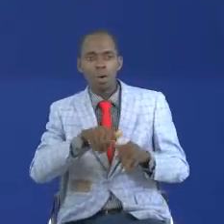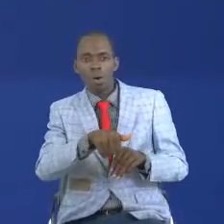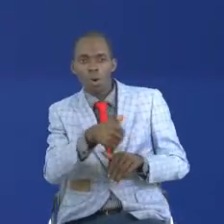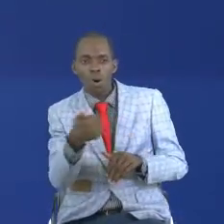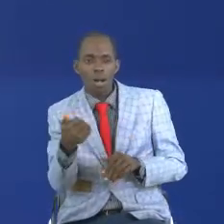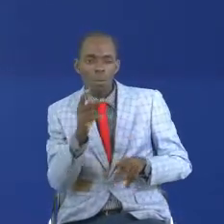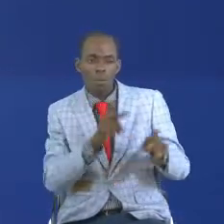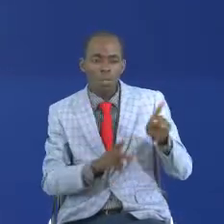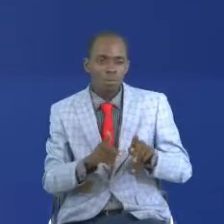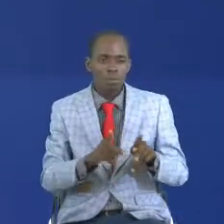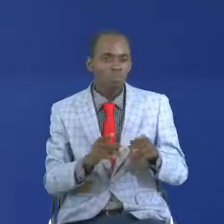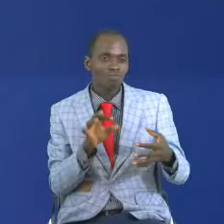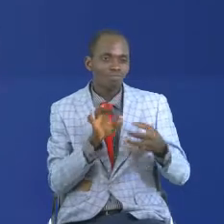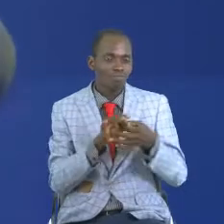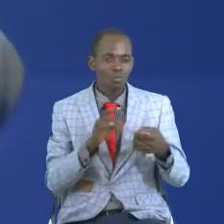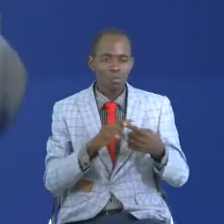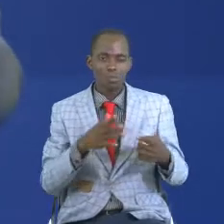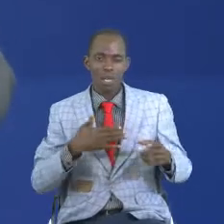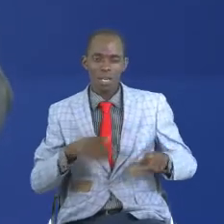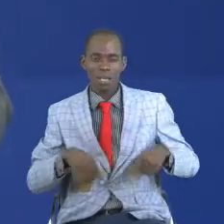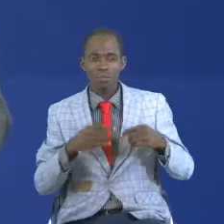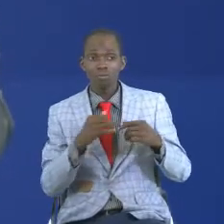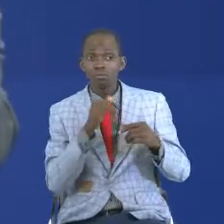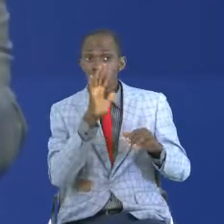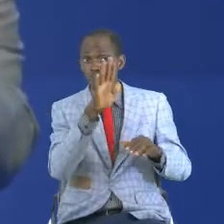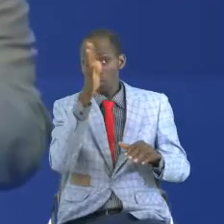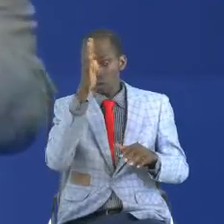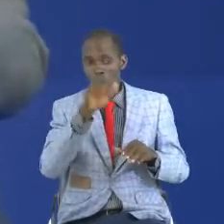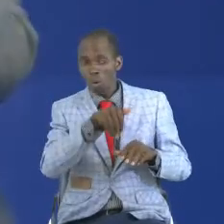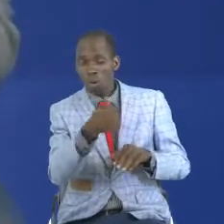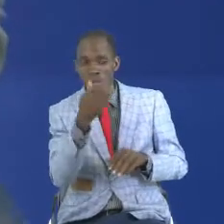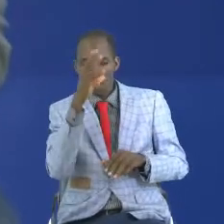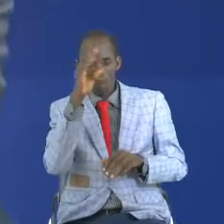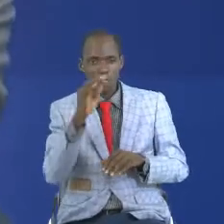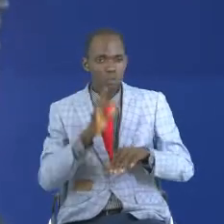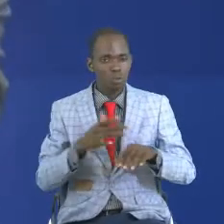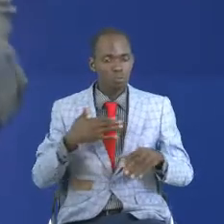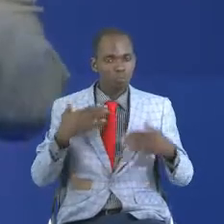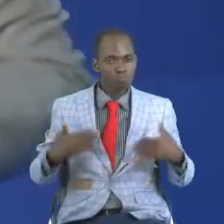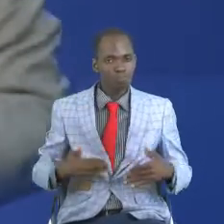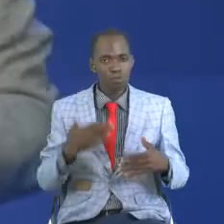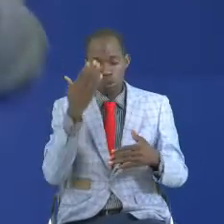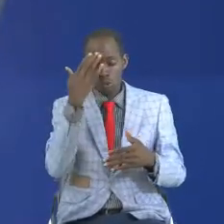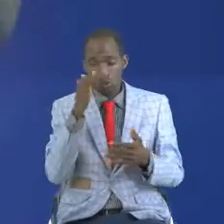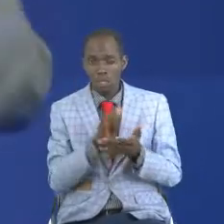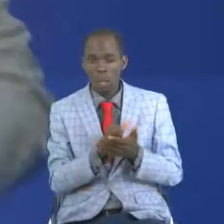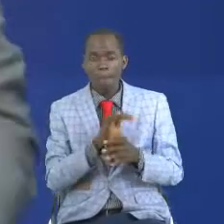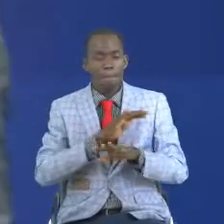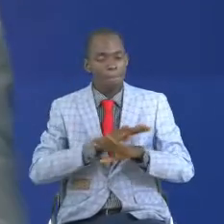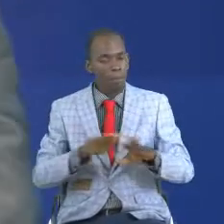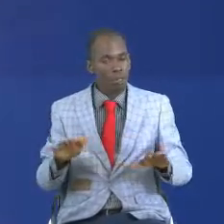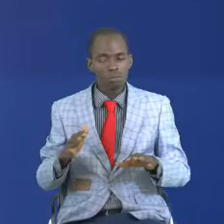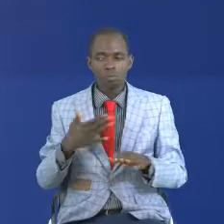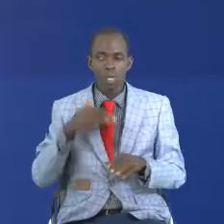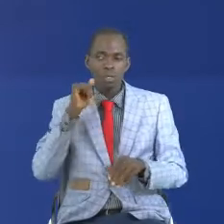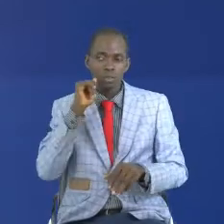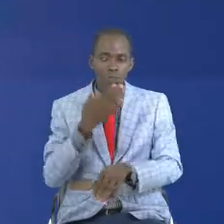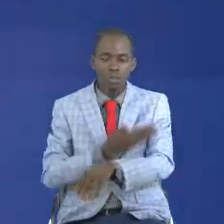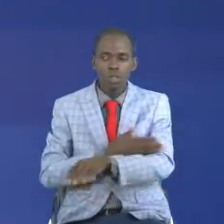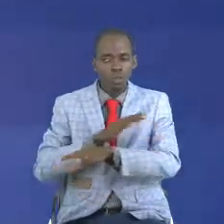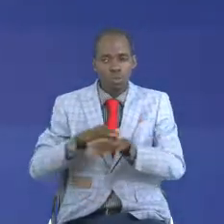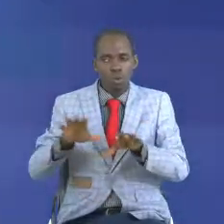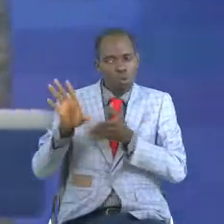life apart from your dad. But I want to tell you, my daughter, don't do as I do. Why do they say that?